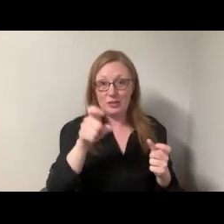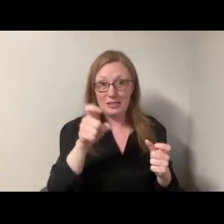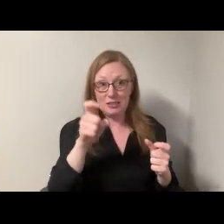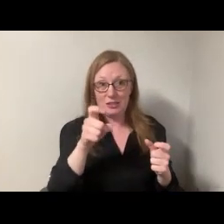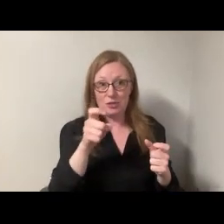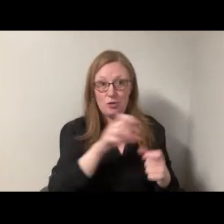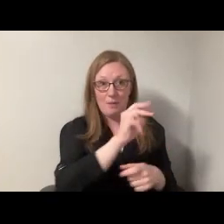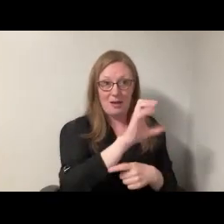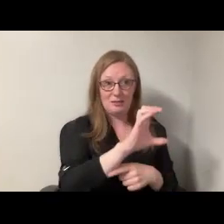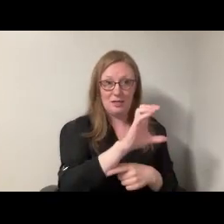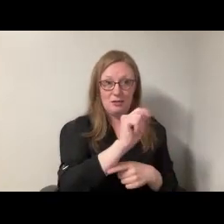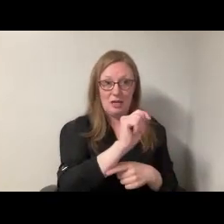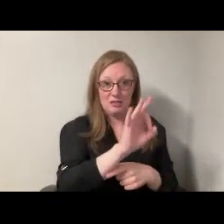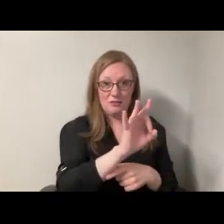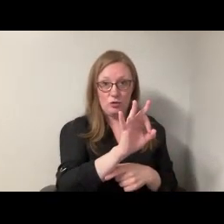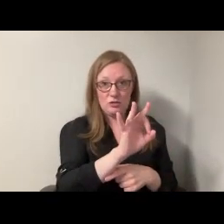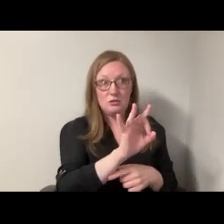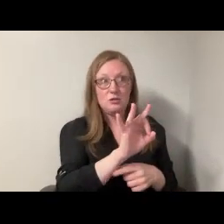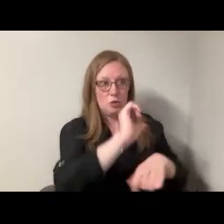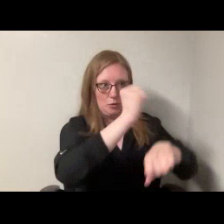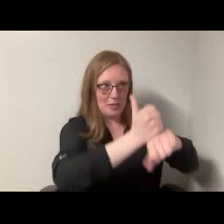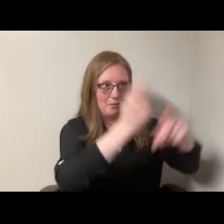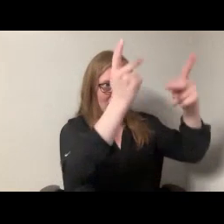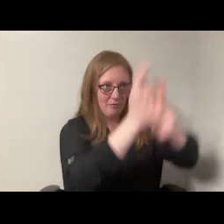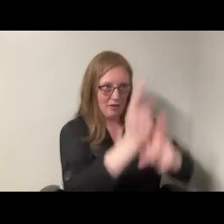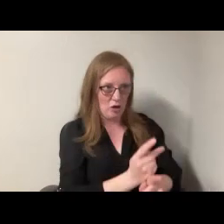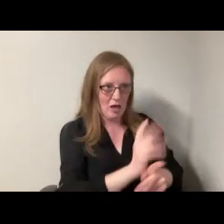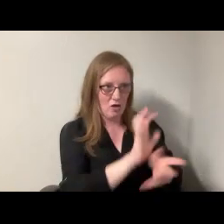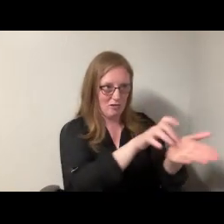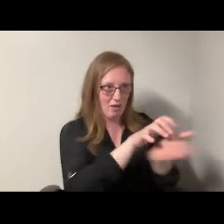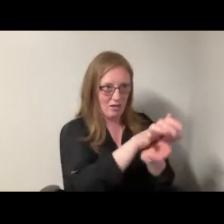Care Task Force can help you do that. And